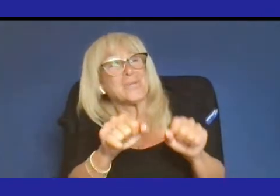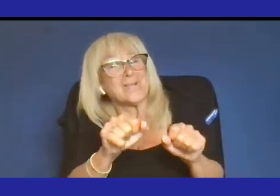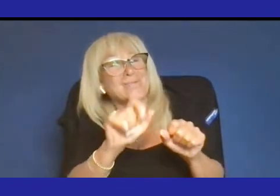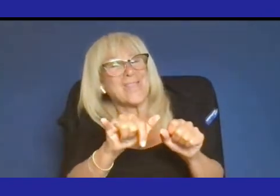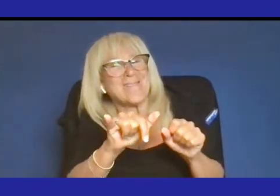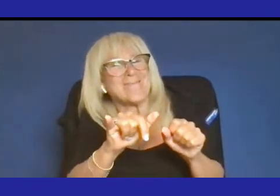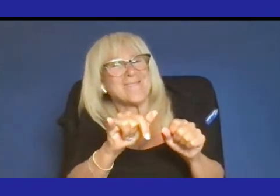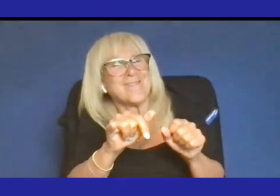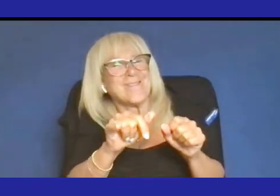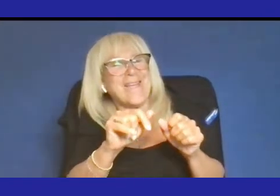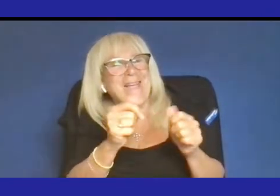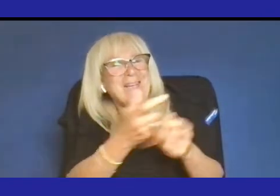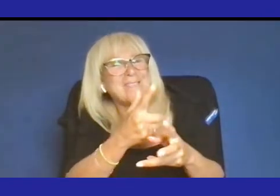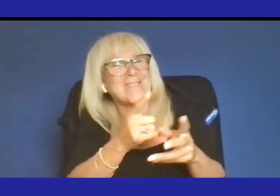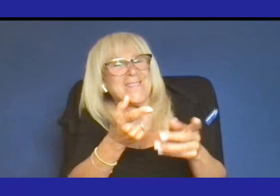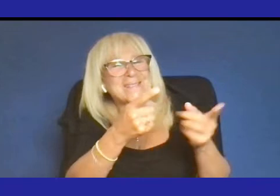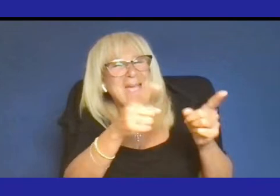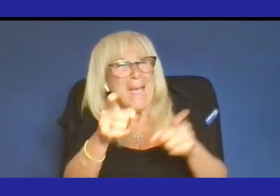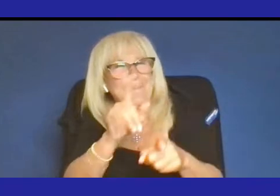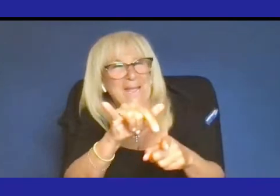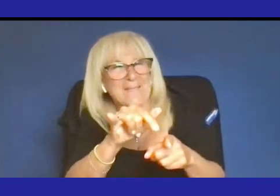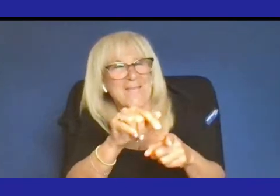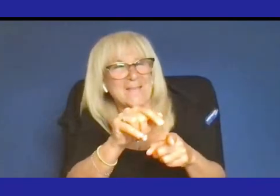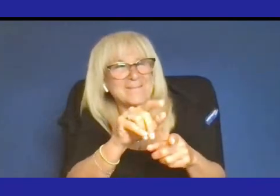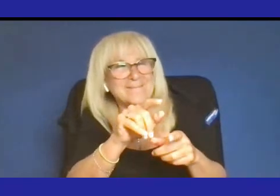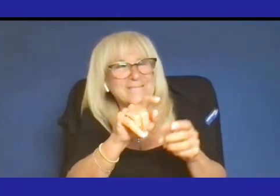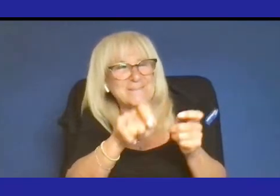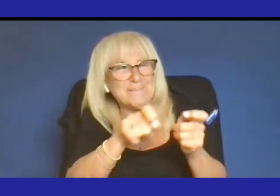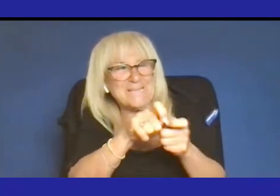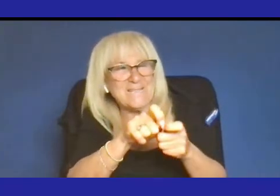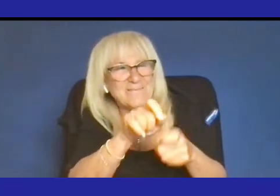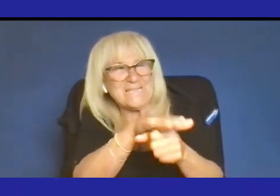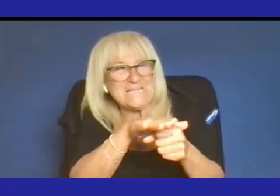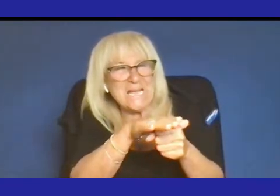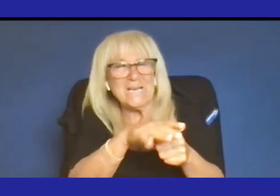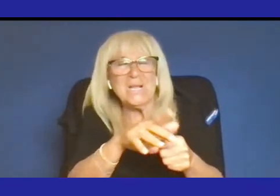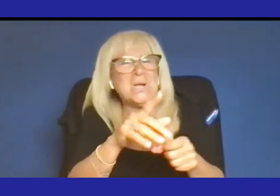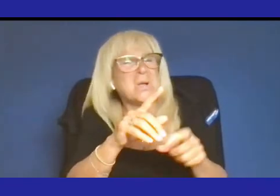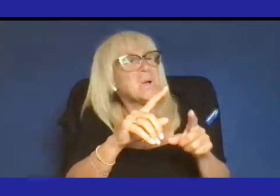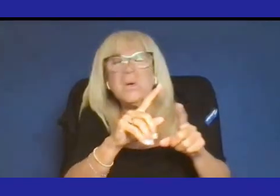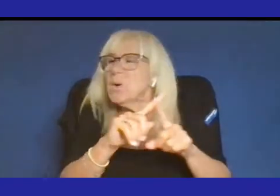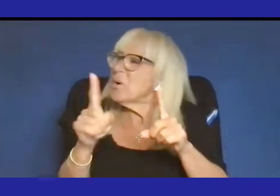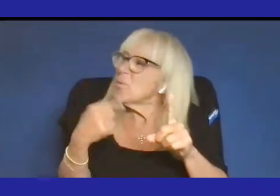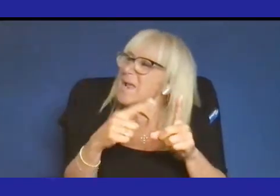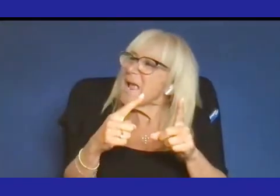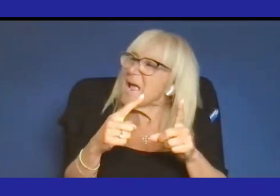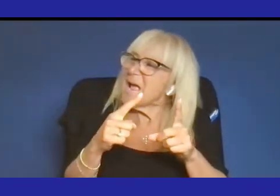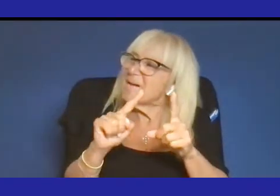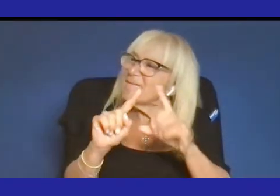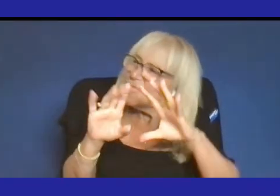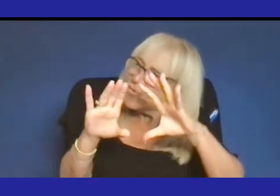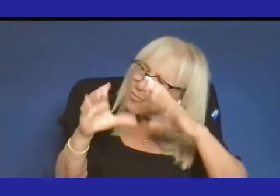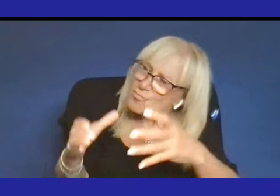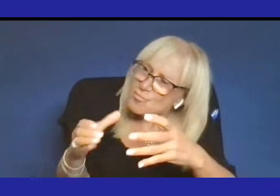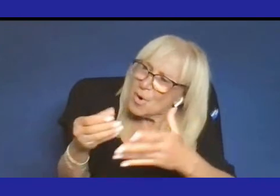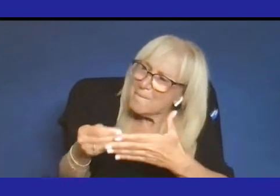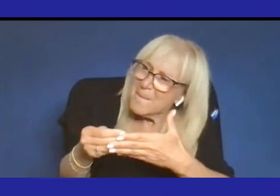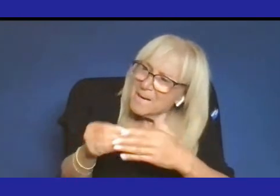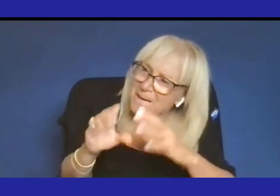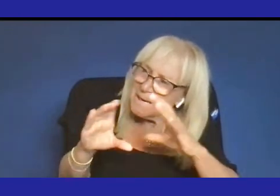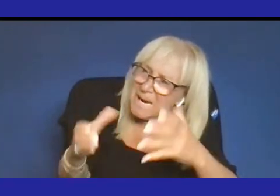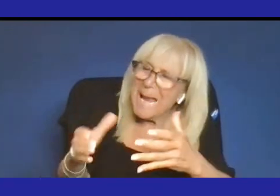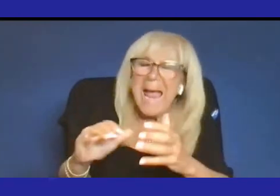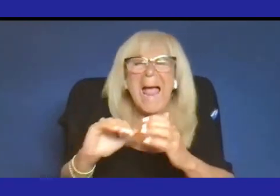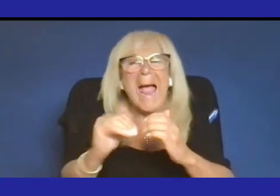that make And sense? do we have makes great sense. And do we have like a pool of money, or like, how do we know how much we